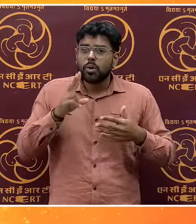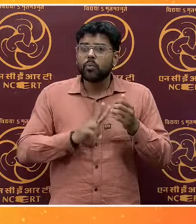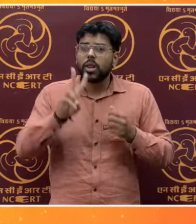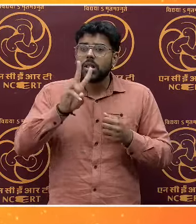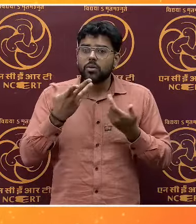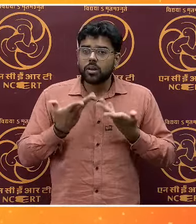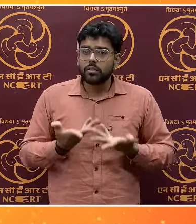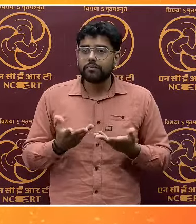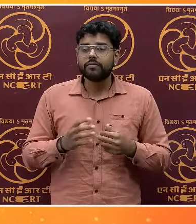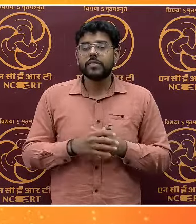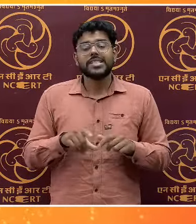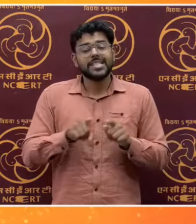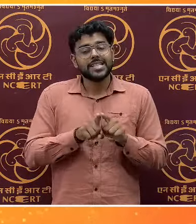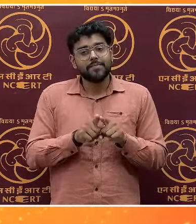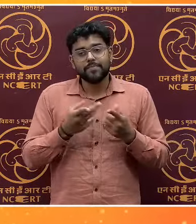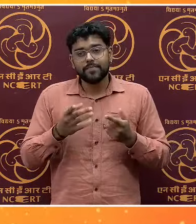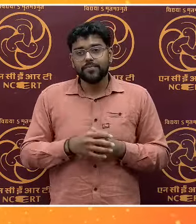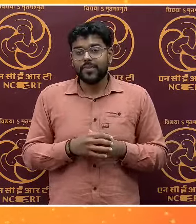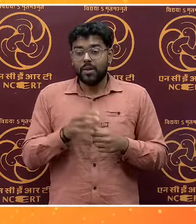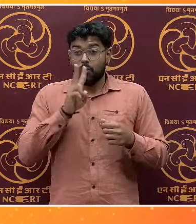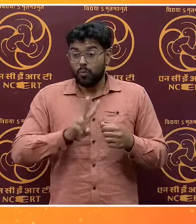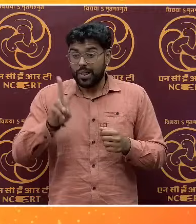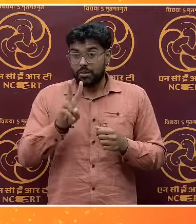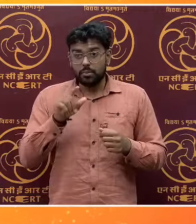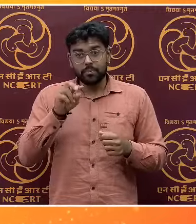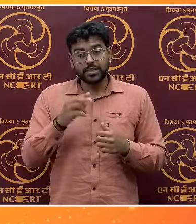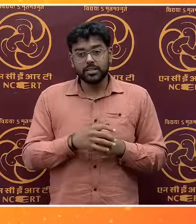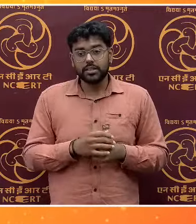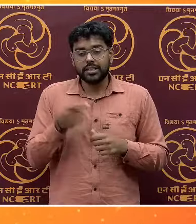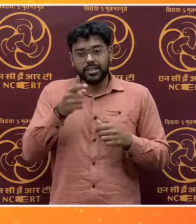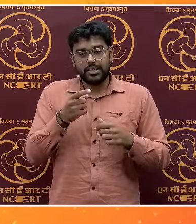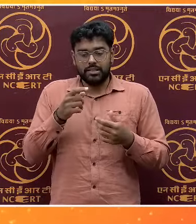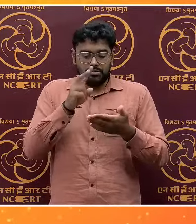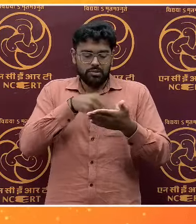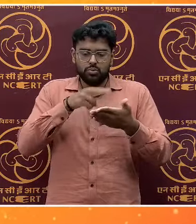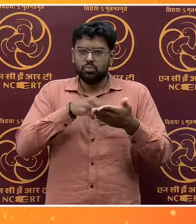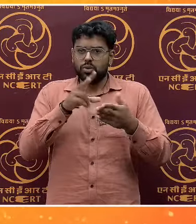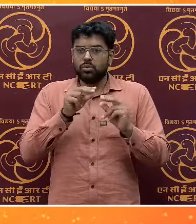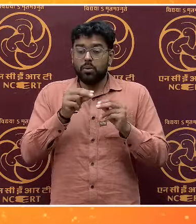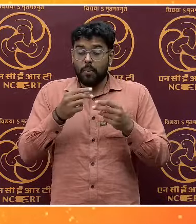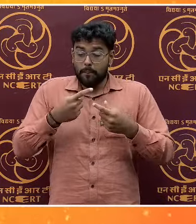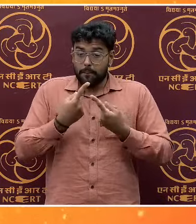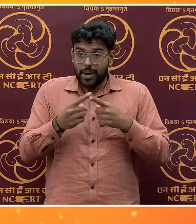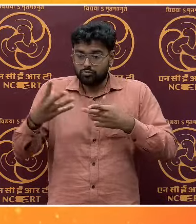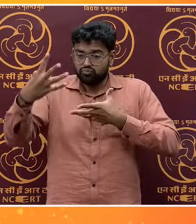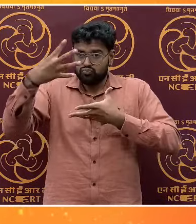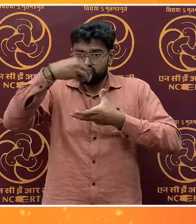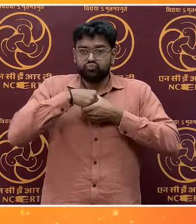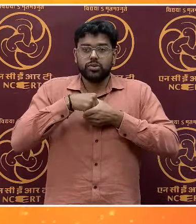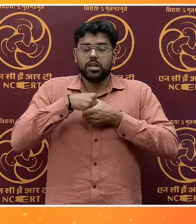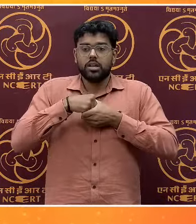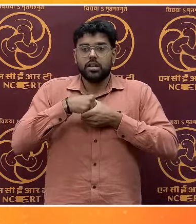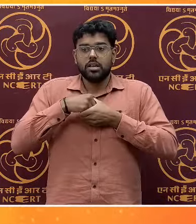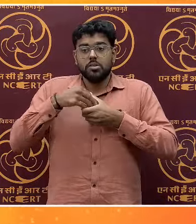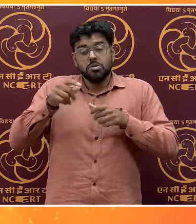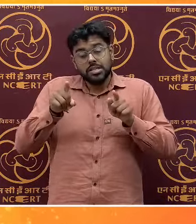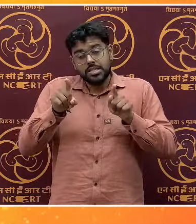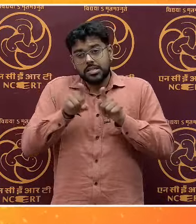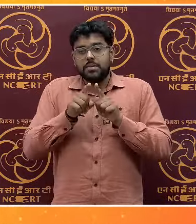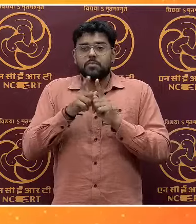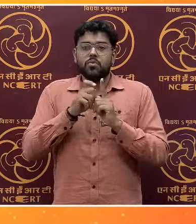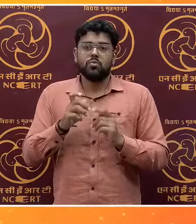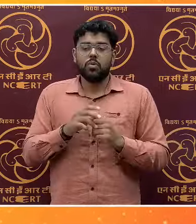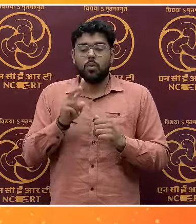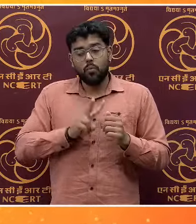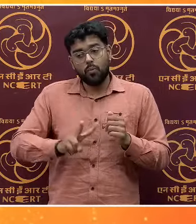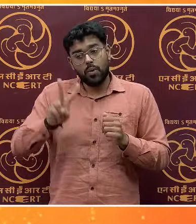values. And when I talk about value, it means it shouldn't be in reading. It should come in your act. Yeah. Like, you should act on values. You